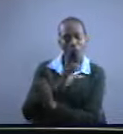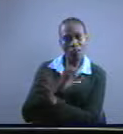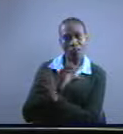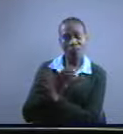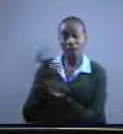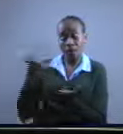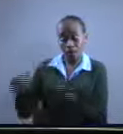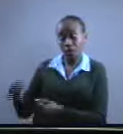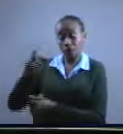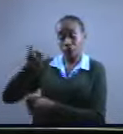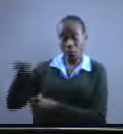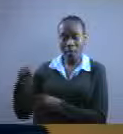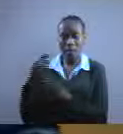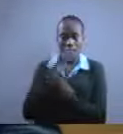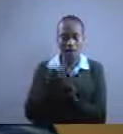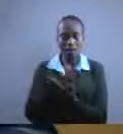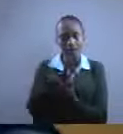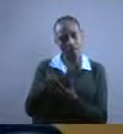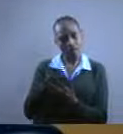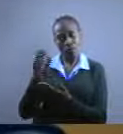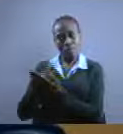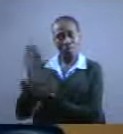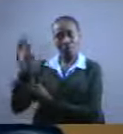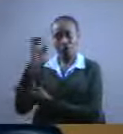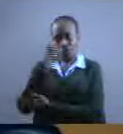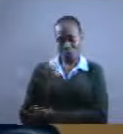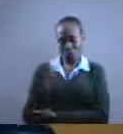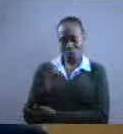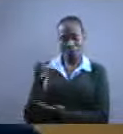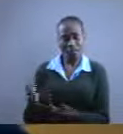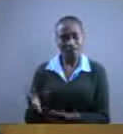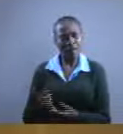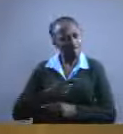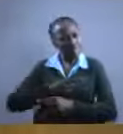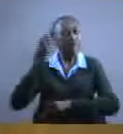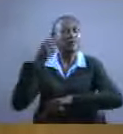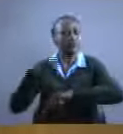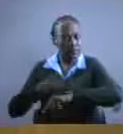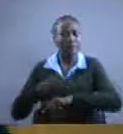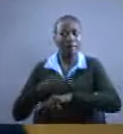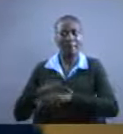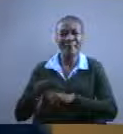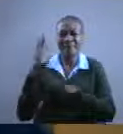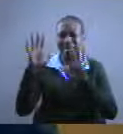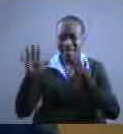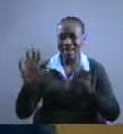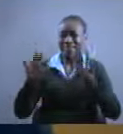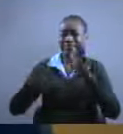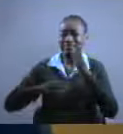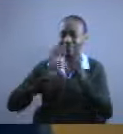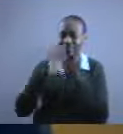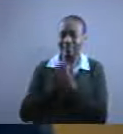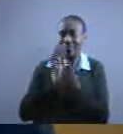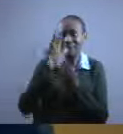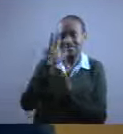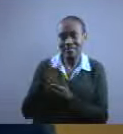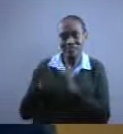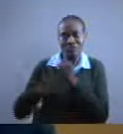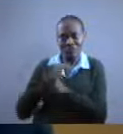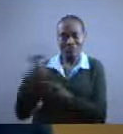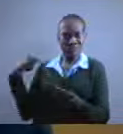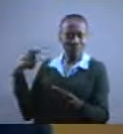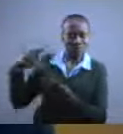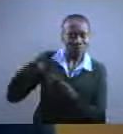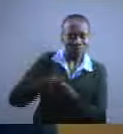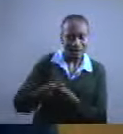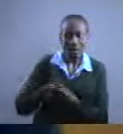in Johannesburg from 11 to 13 October. This was the first time in the 18-year history of the championships that it was held